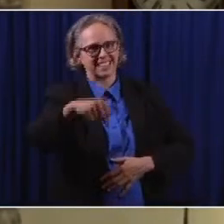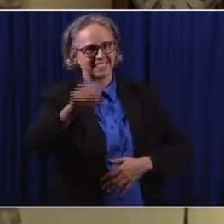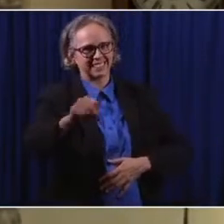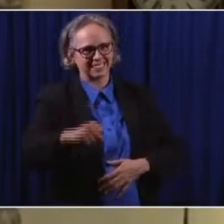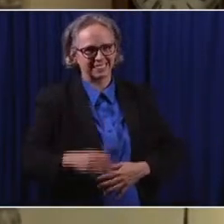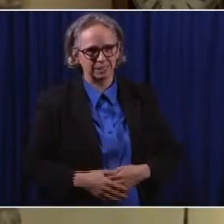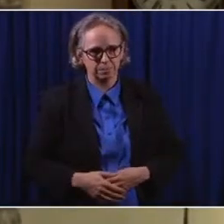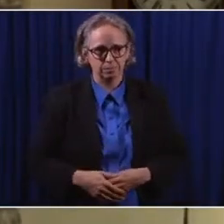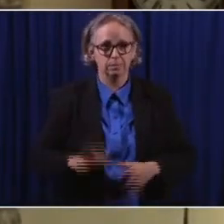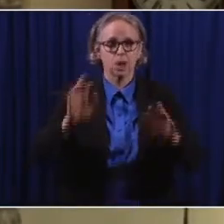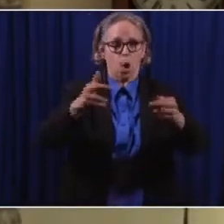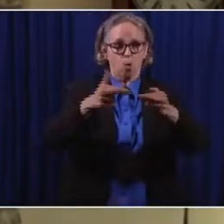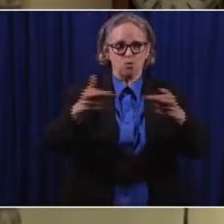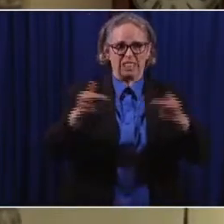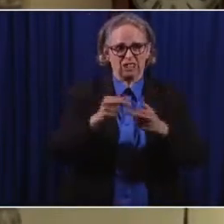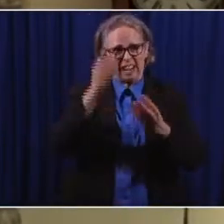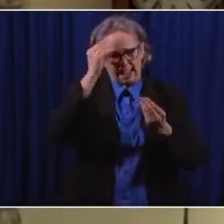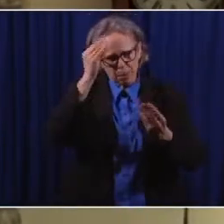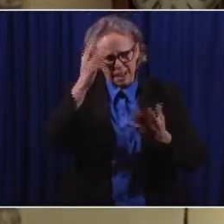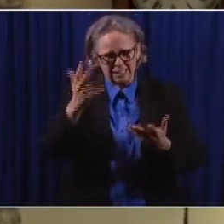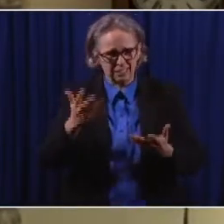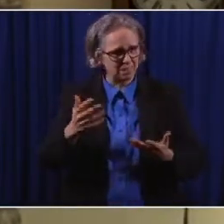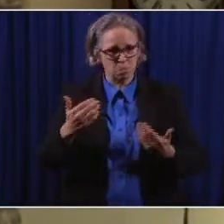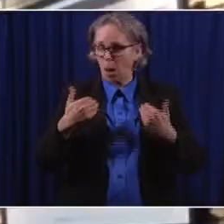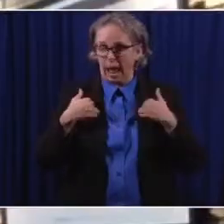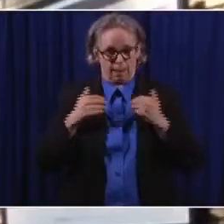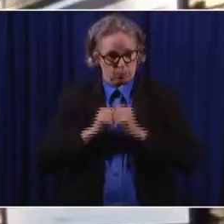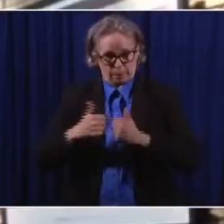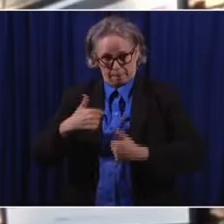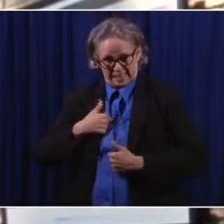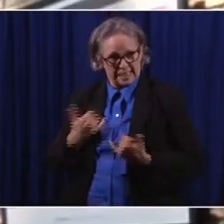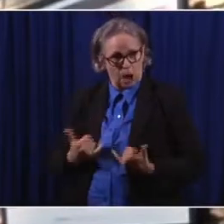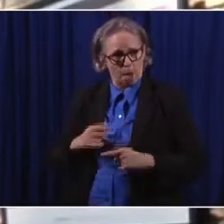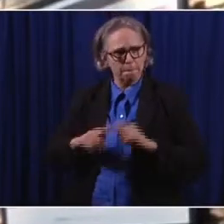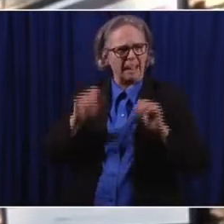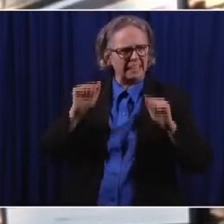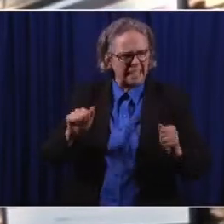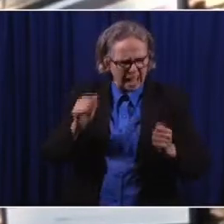those rates specifically with me right now, but we'd be happy to get you that information.